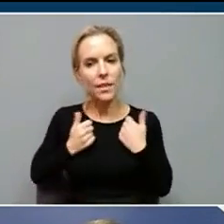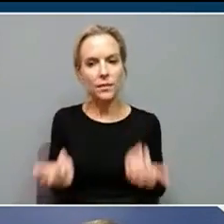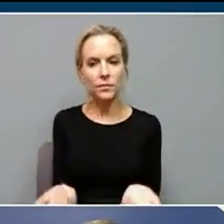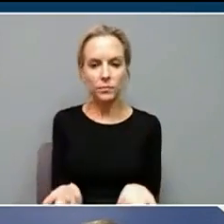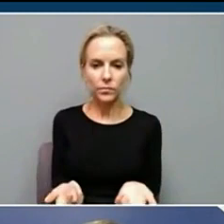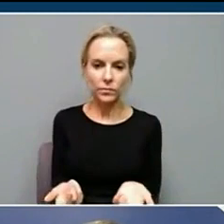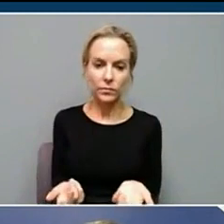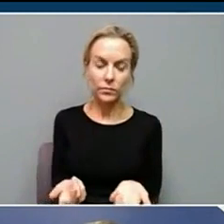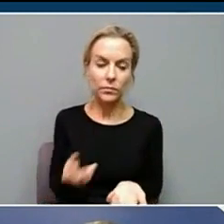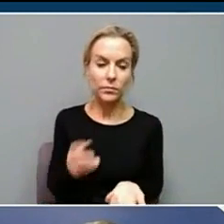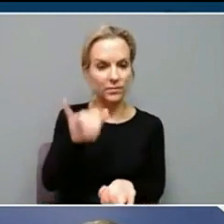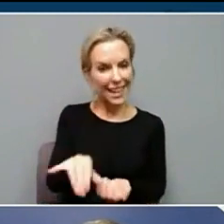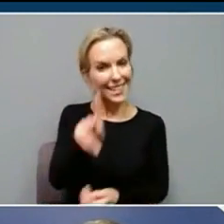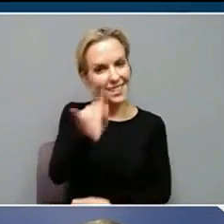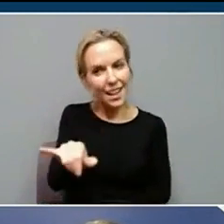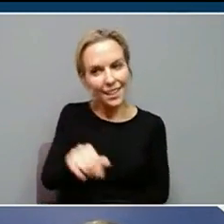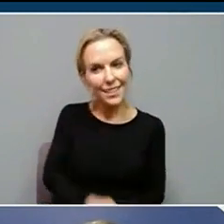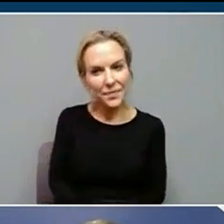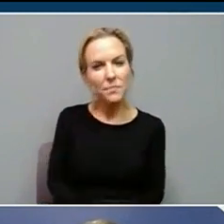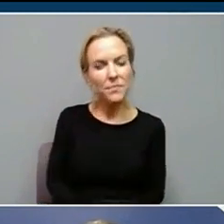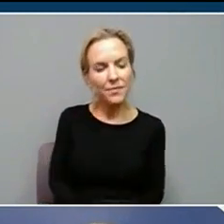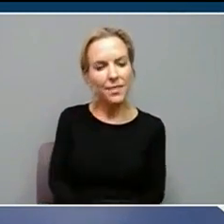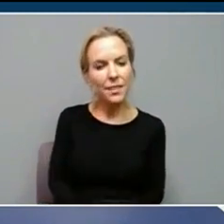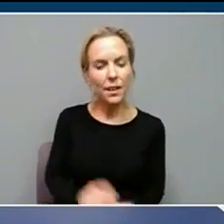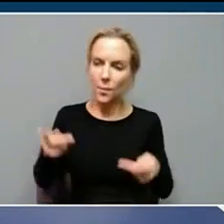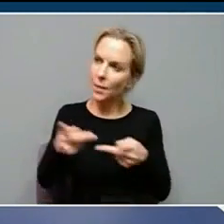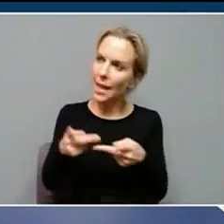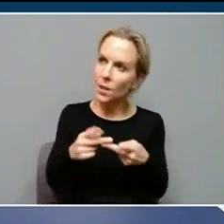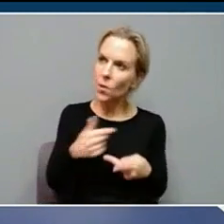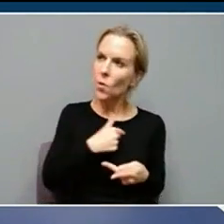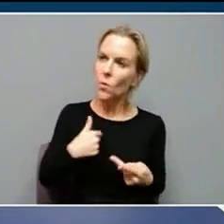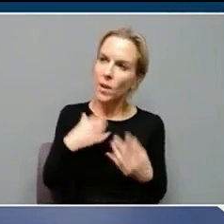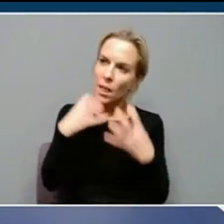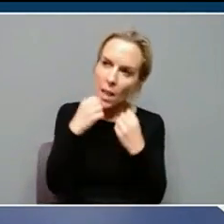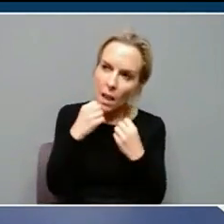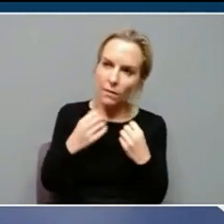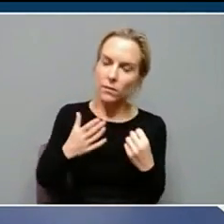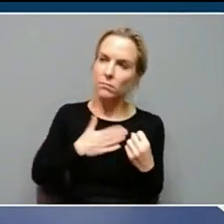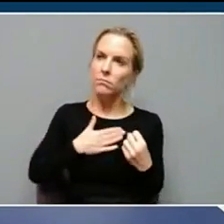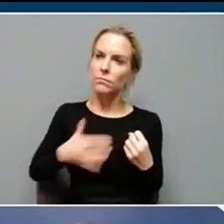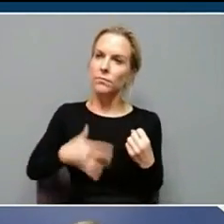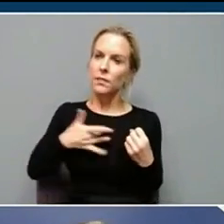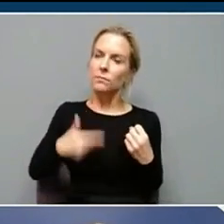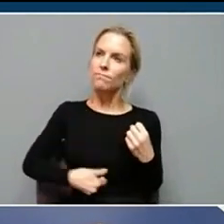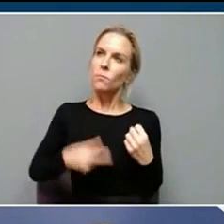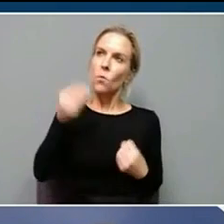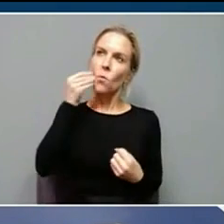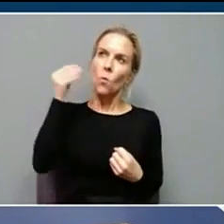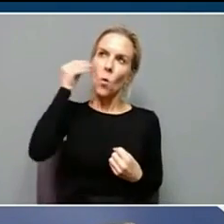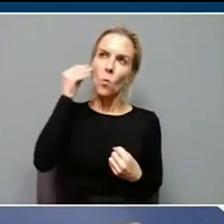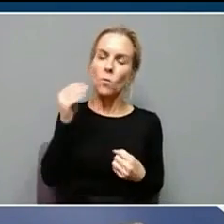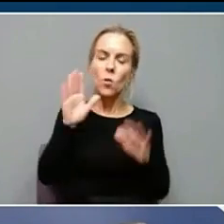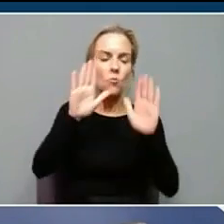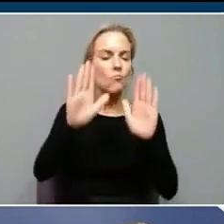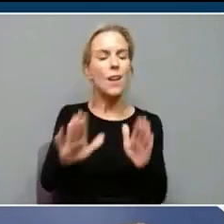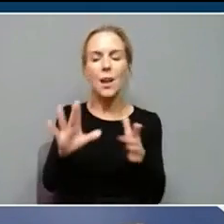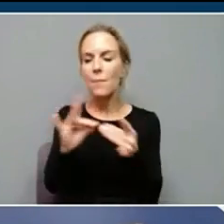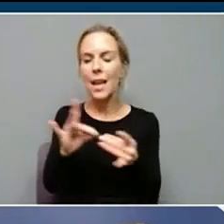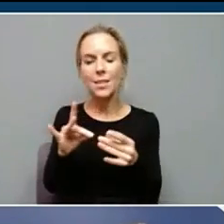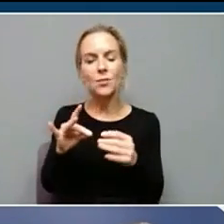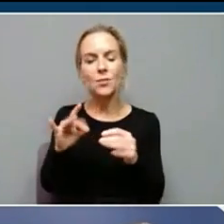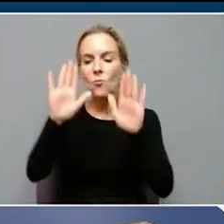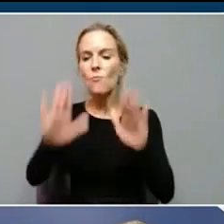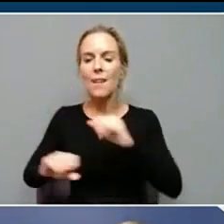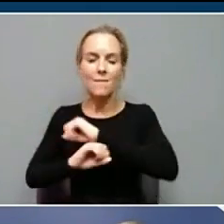Isn't that Kentucky? Place that we love, our sense of home. It's a great message, a great foundation. We couldn't be happier to